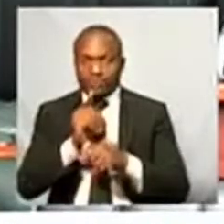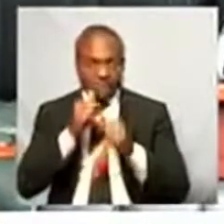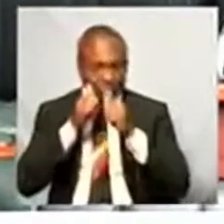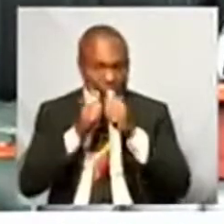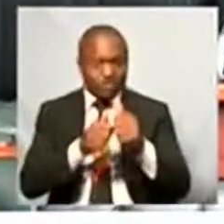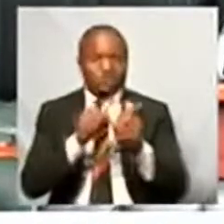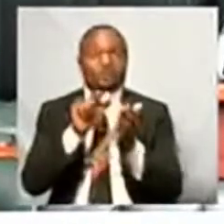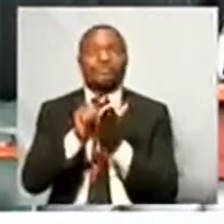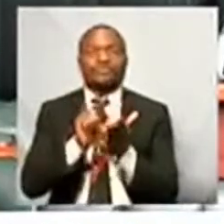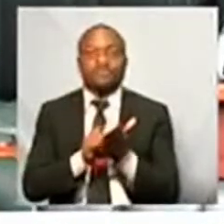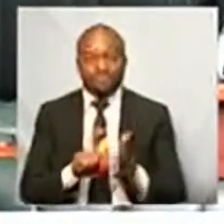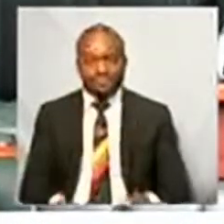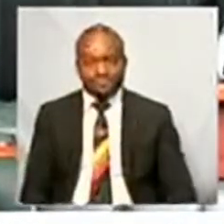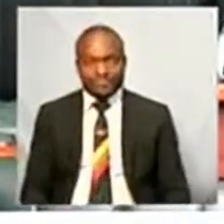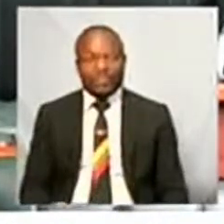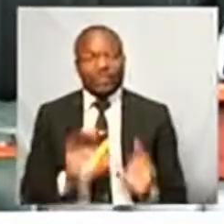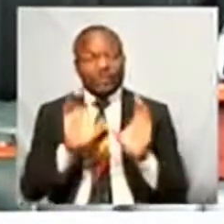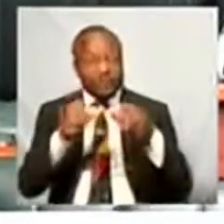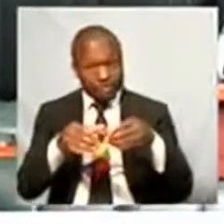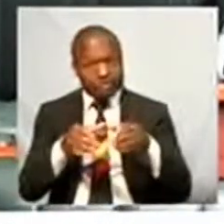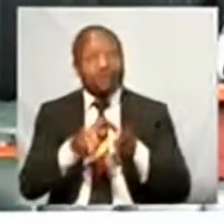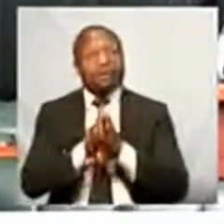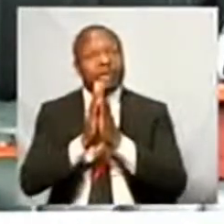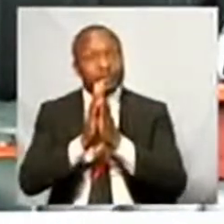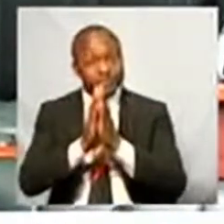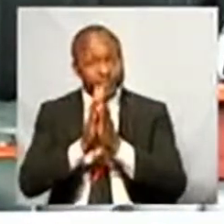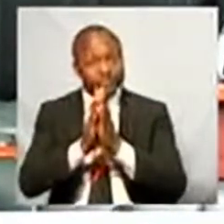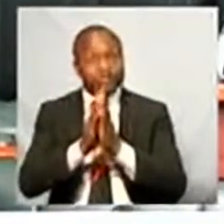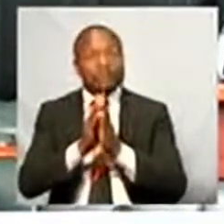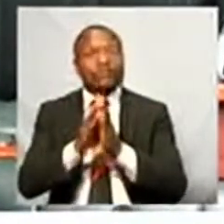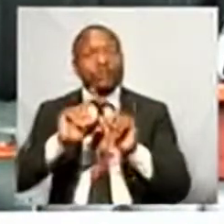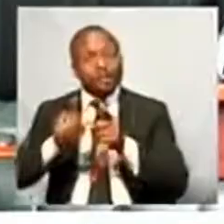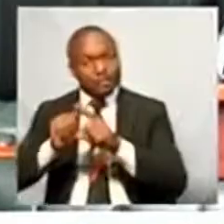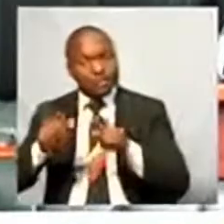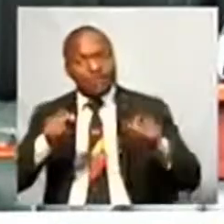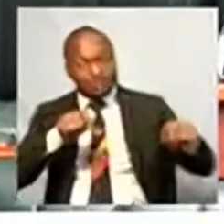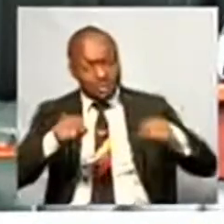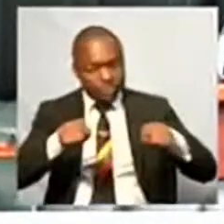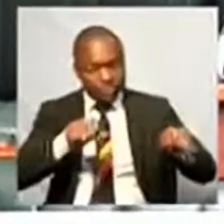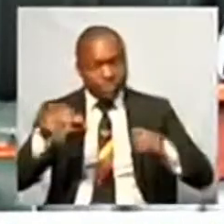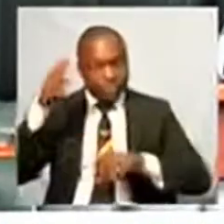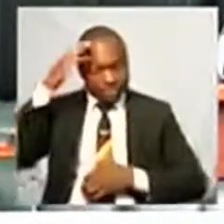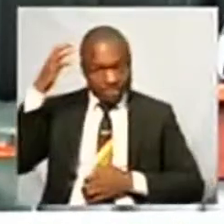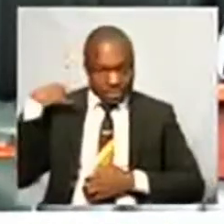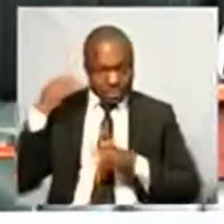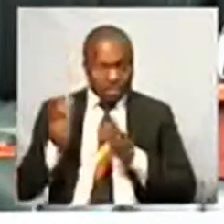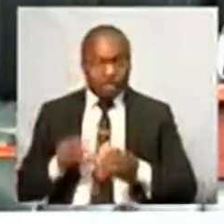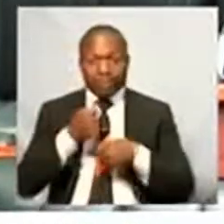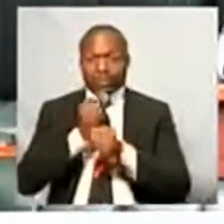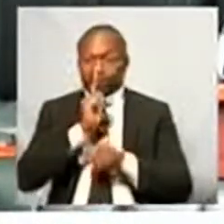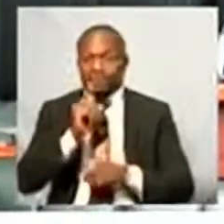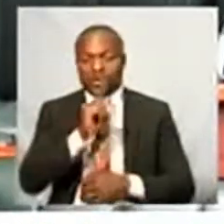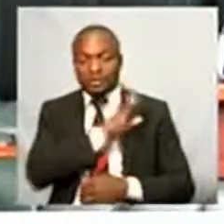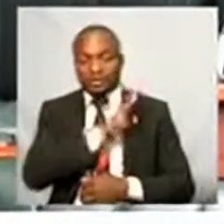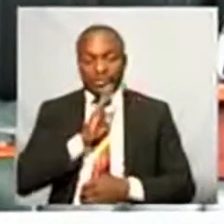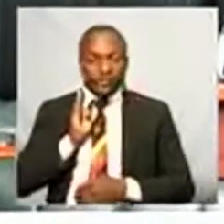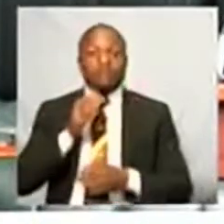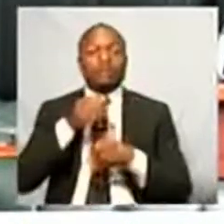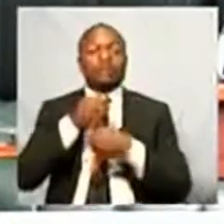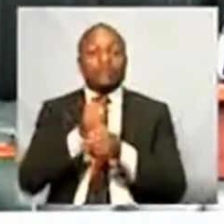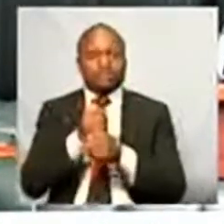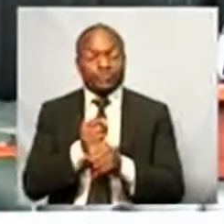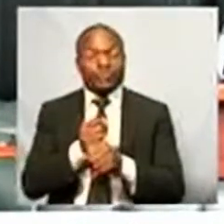with the law. The committee further urges respective controlling officers to ensure boards are constituted